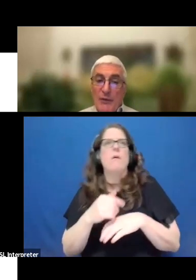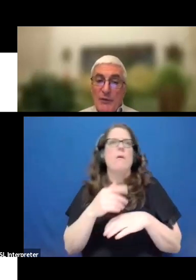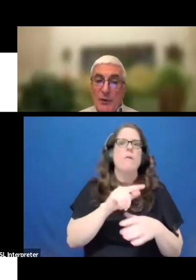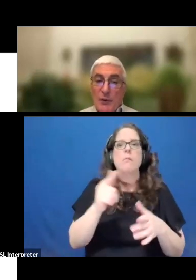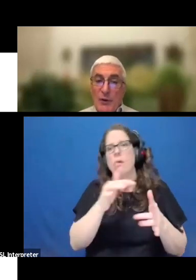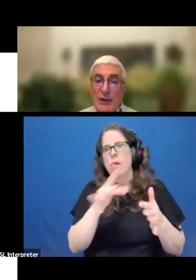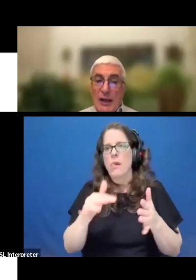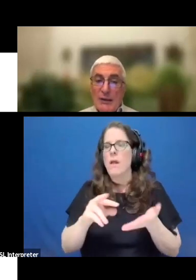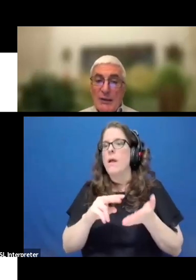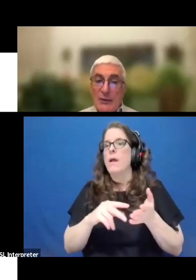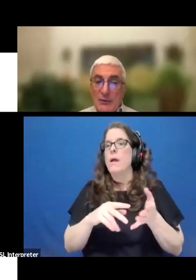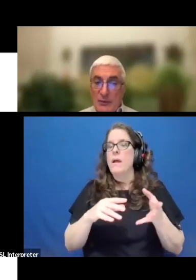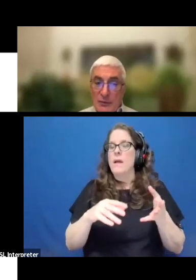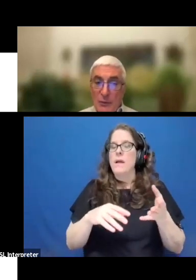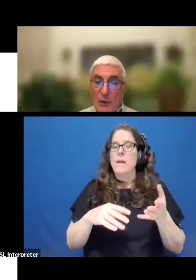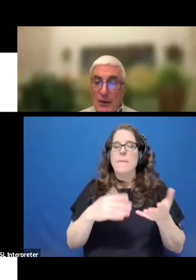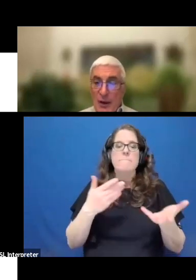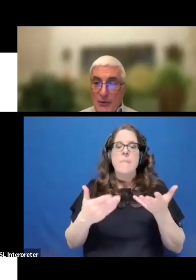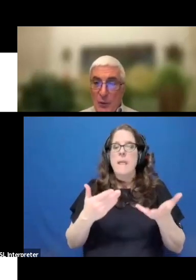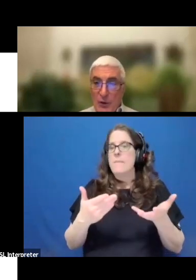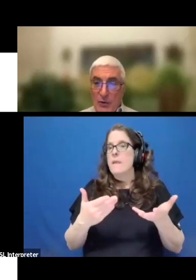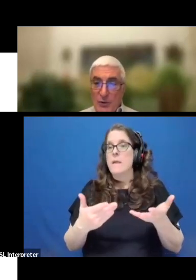some months earning at least